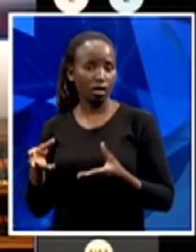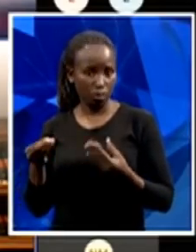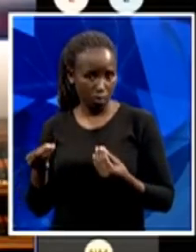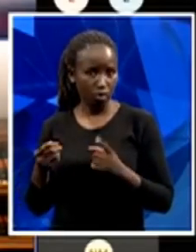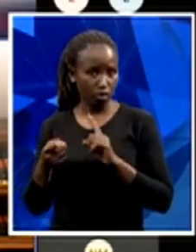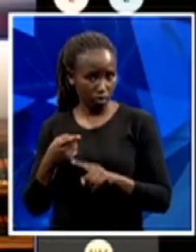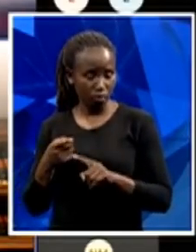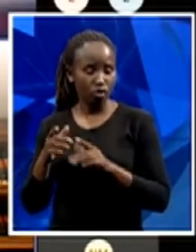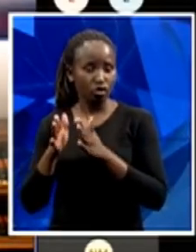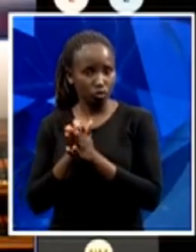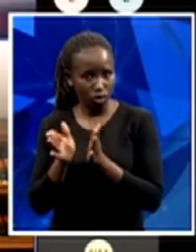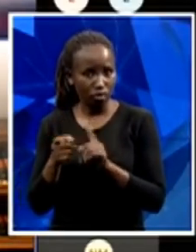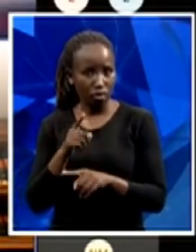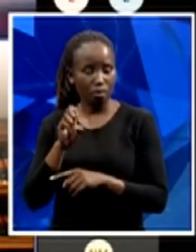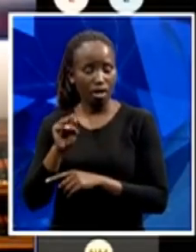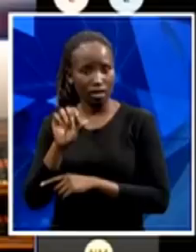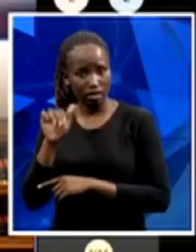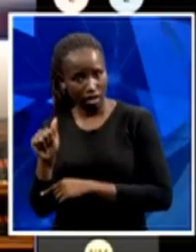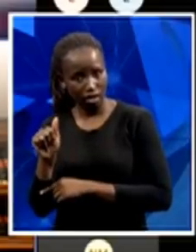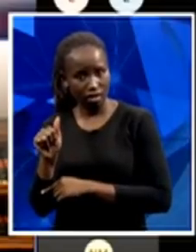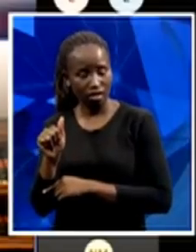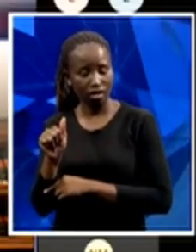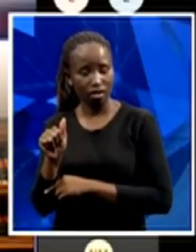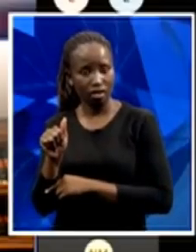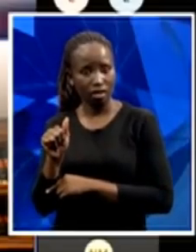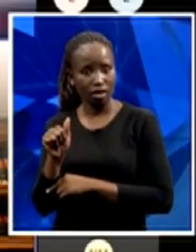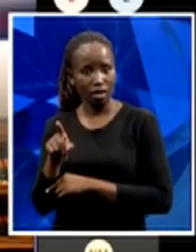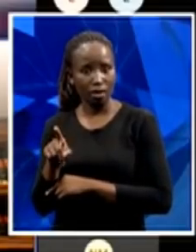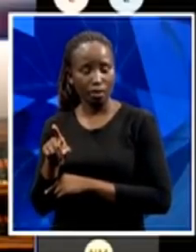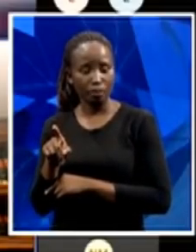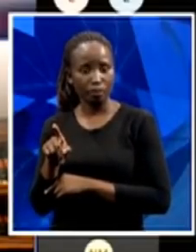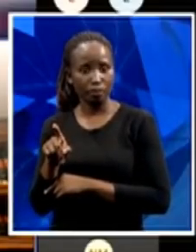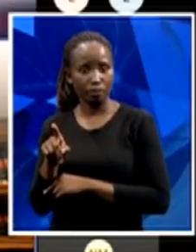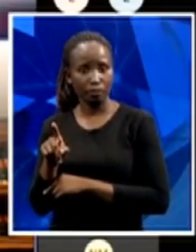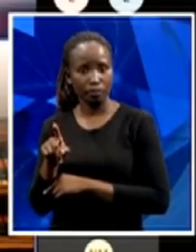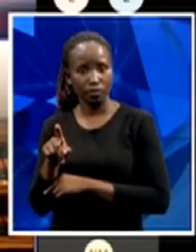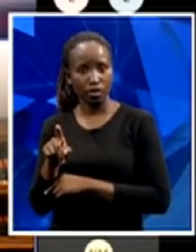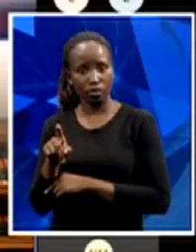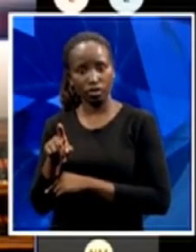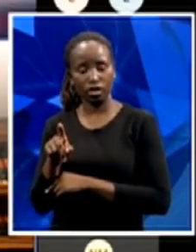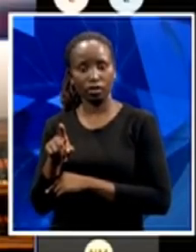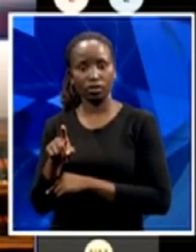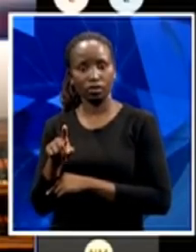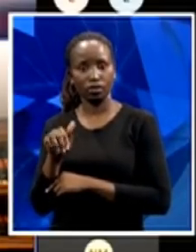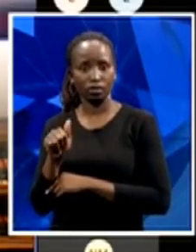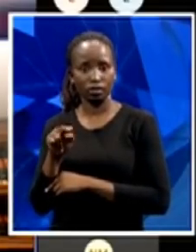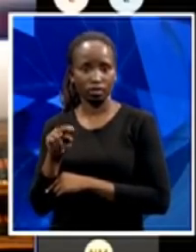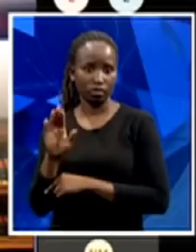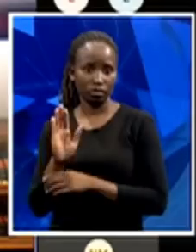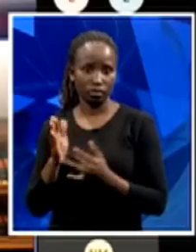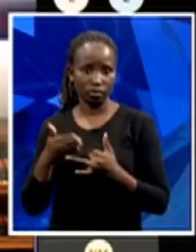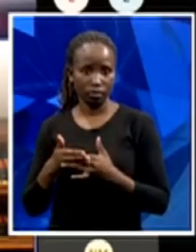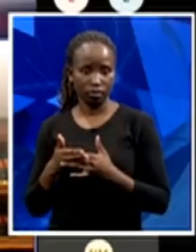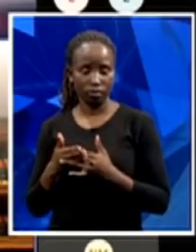nature. The ANC opposes the intervention application, and they do so also on the basis of